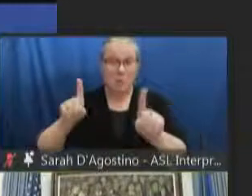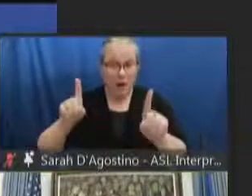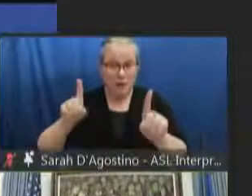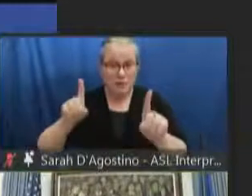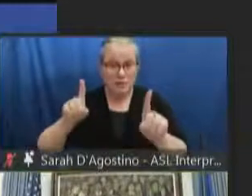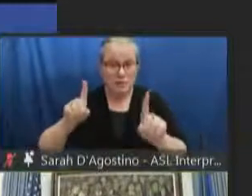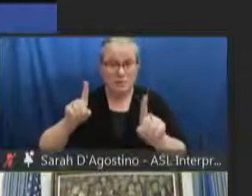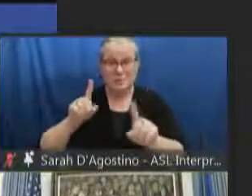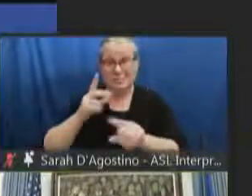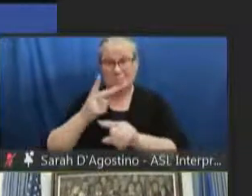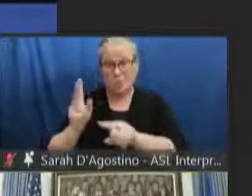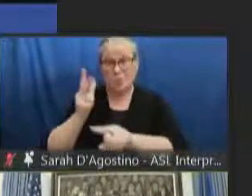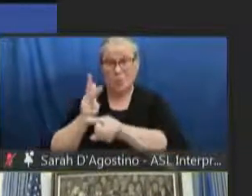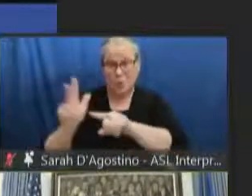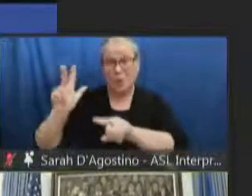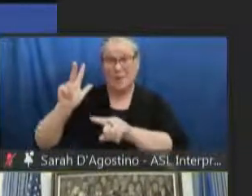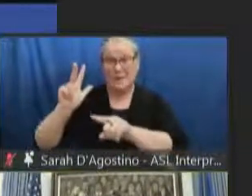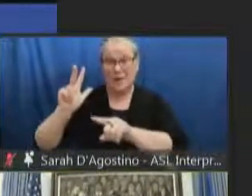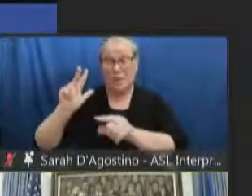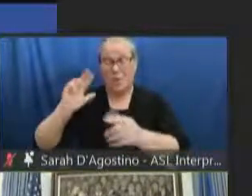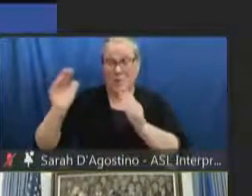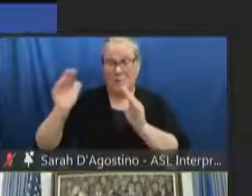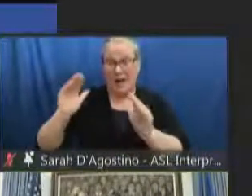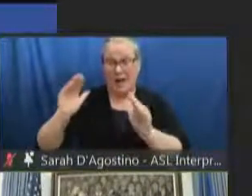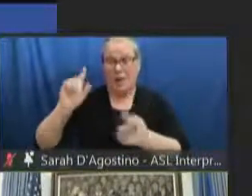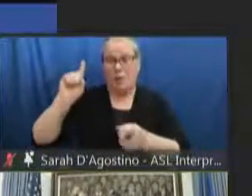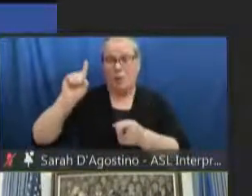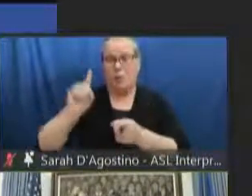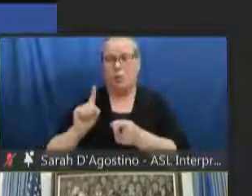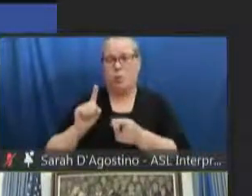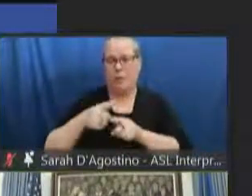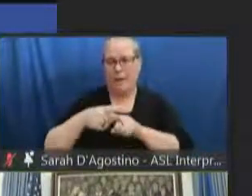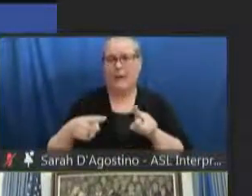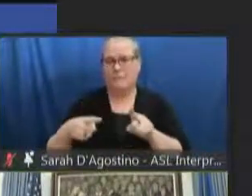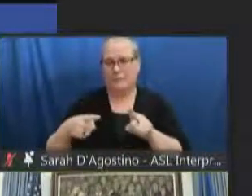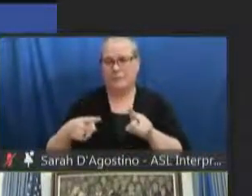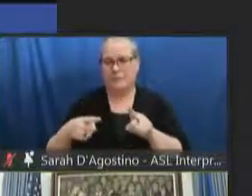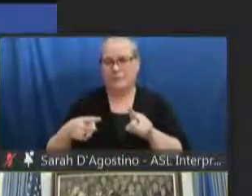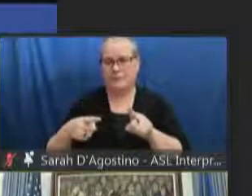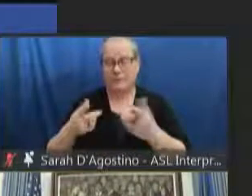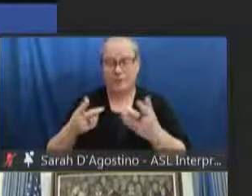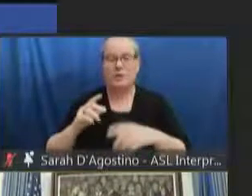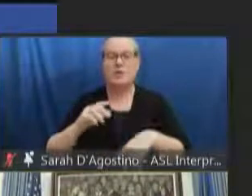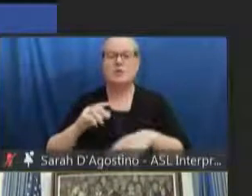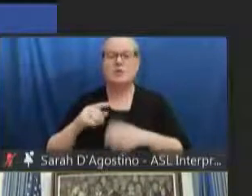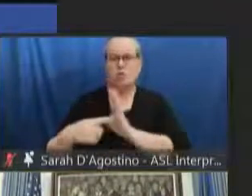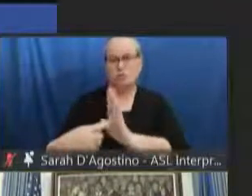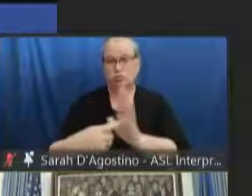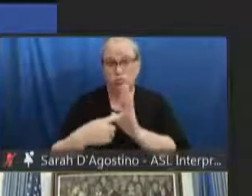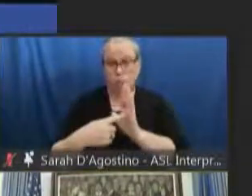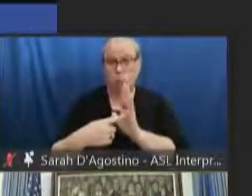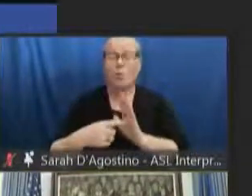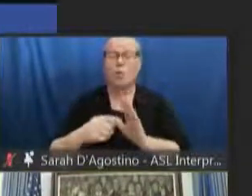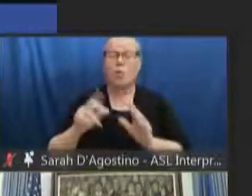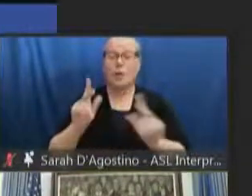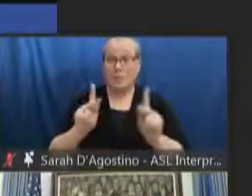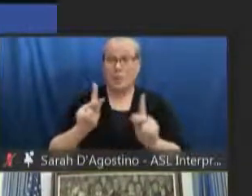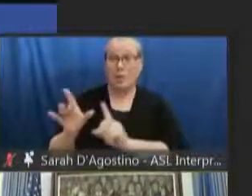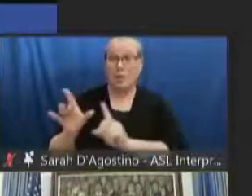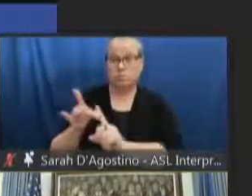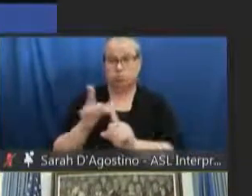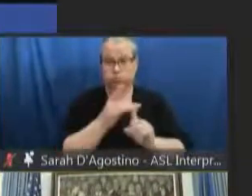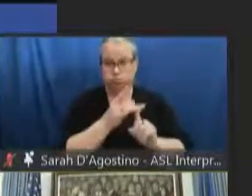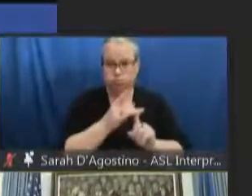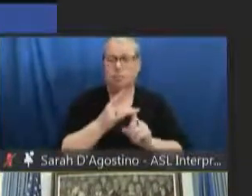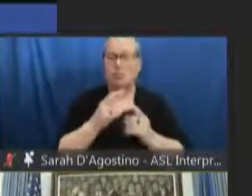just a couple of weeks ago. So that gives you a good idea of what the trend is on infections. We are